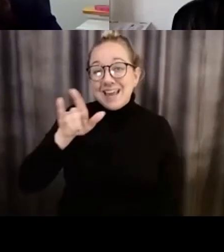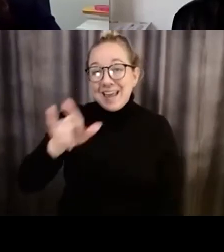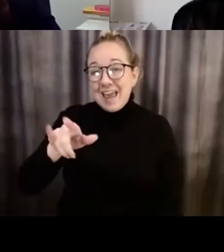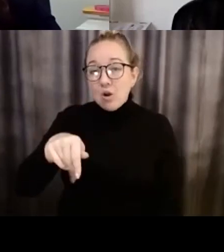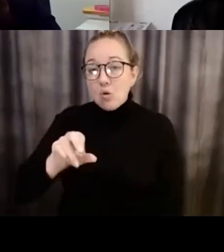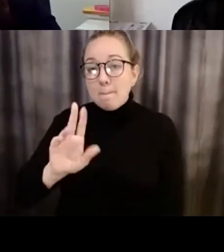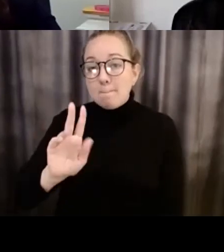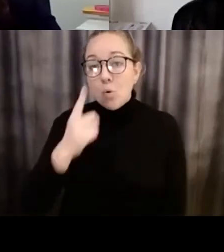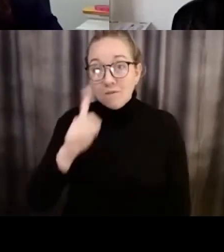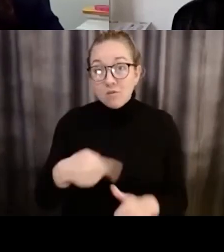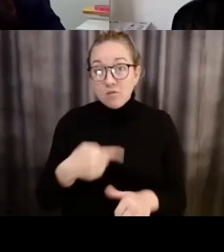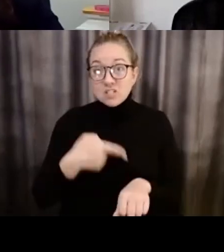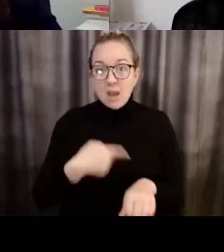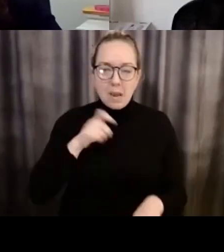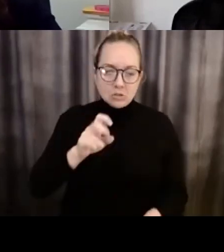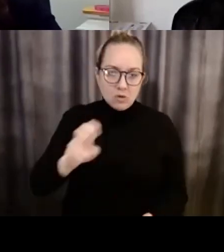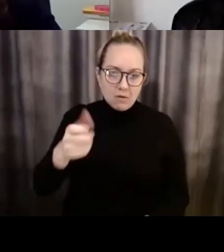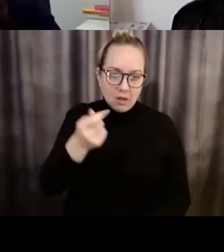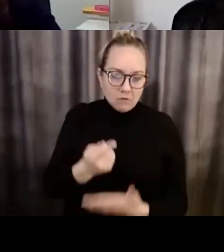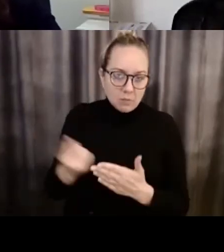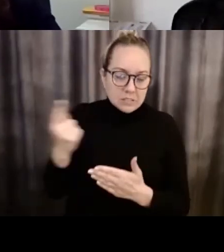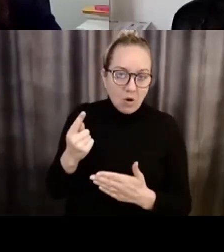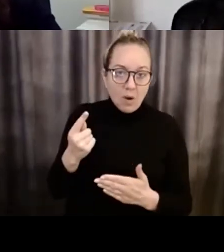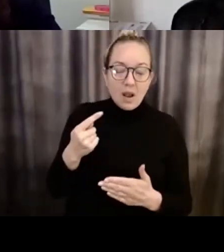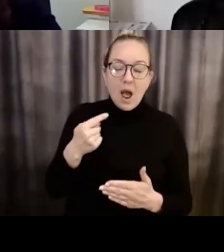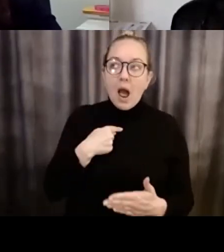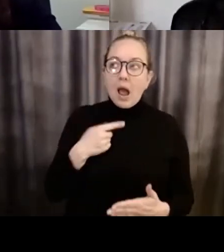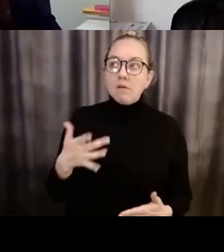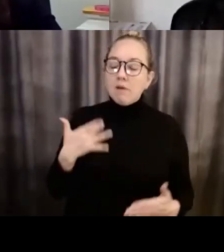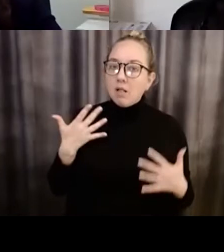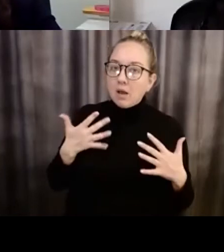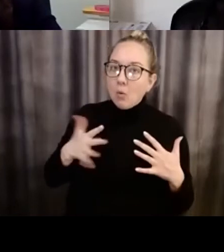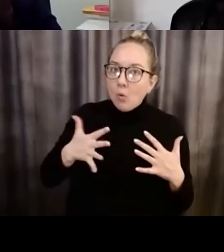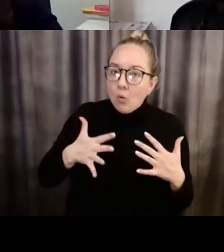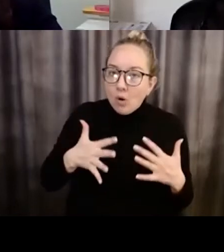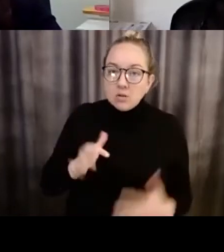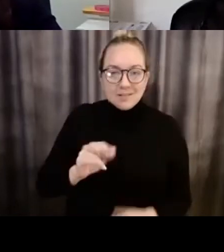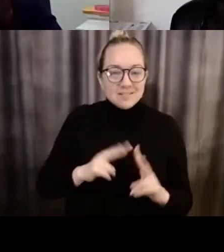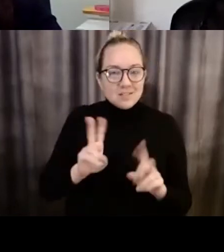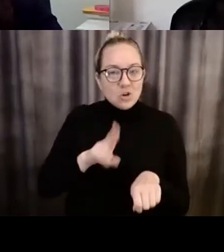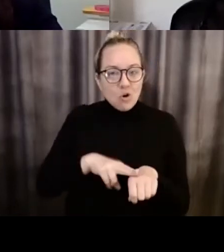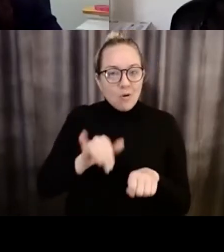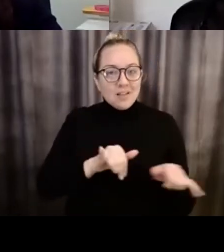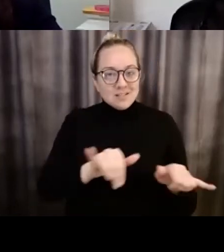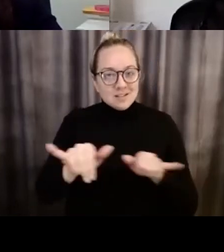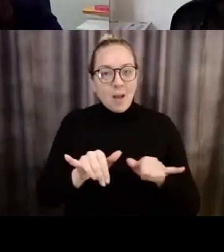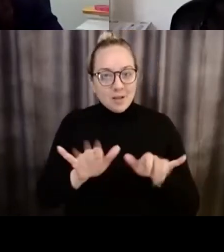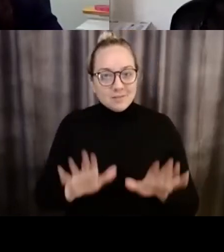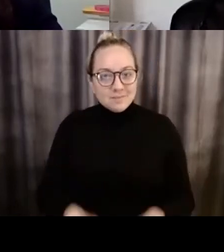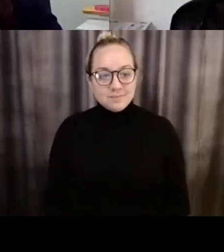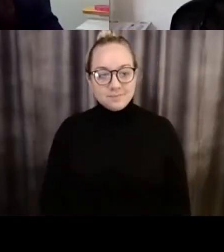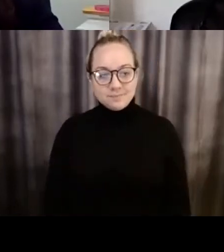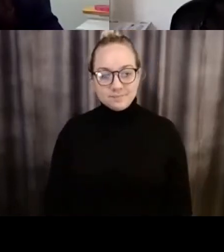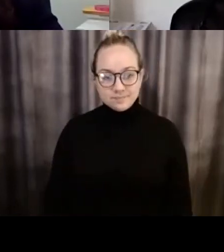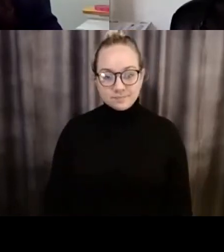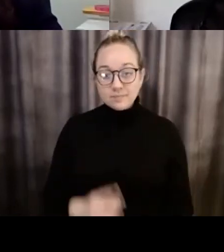to travel a couple of weeks ago, it was anxiety provoking. So know that that is very common. It is very common to,